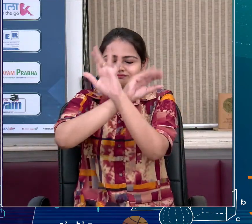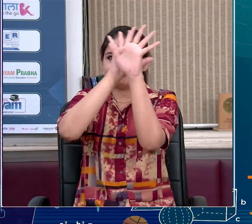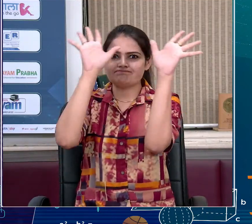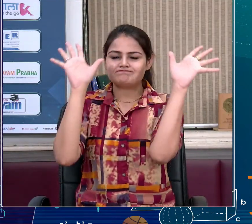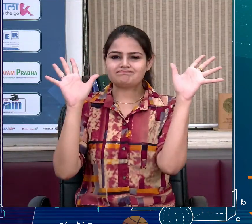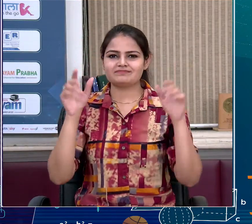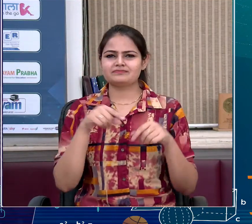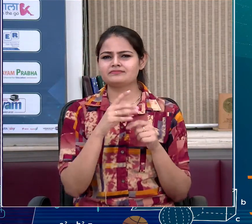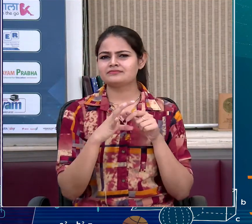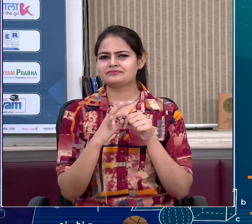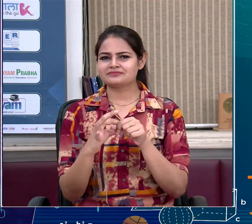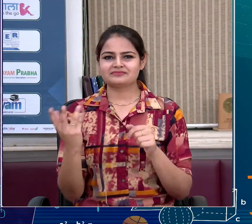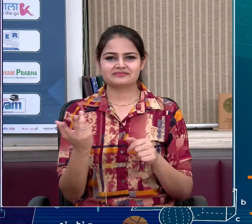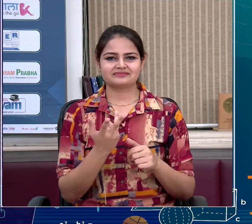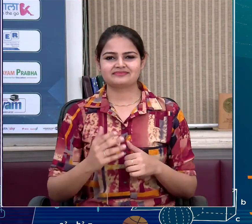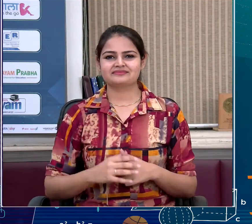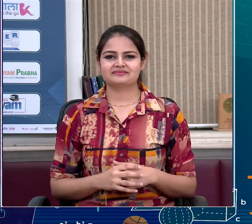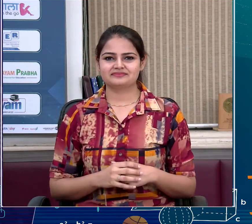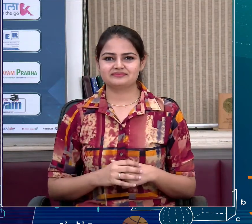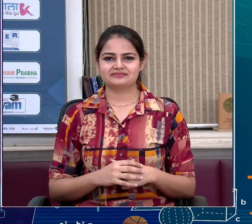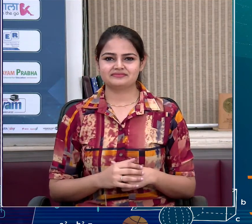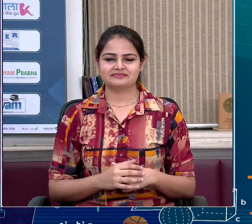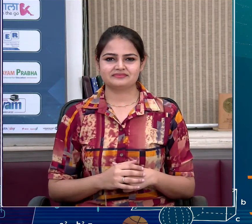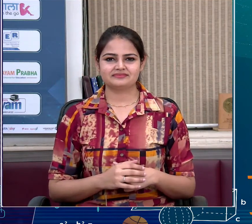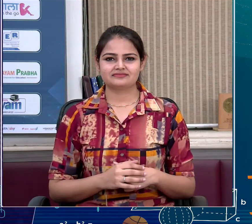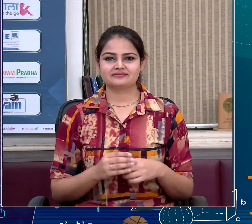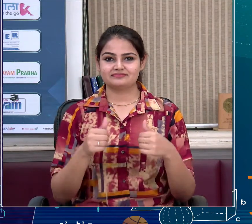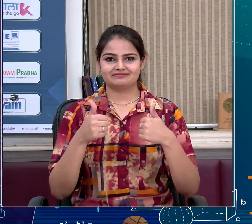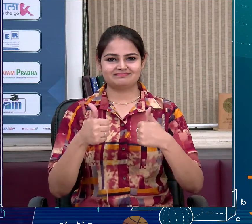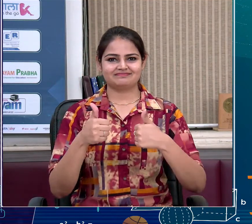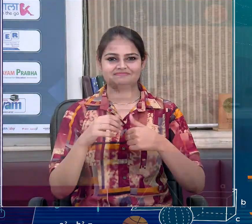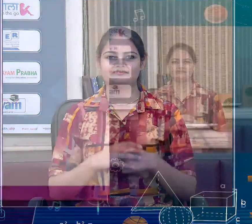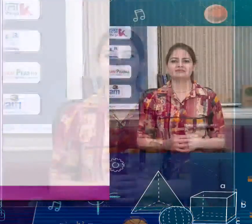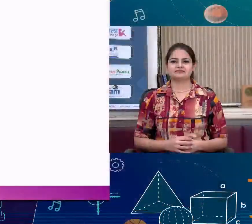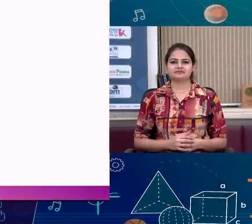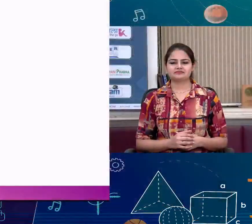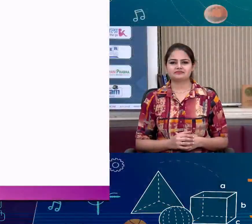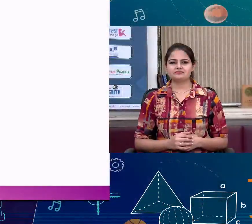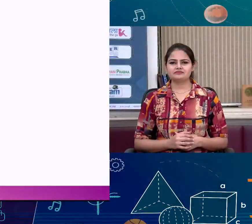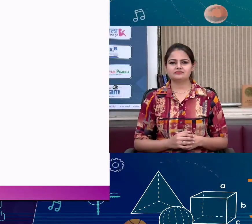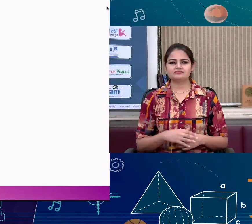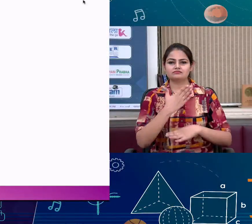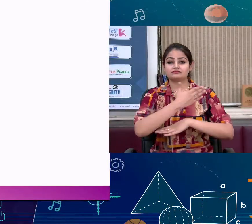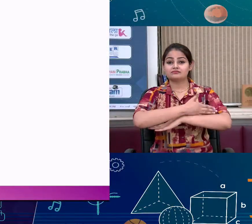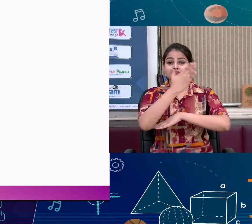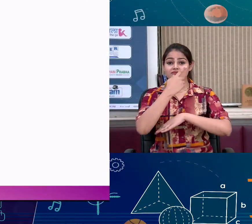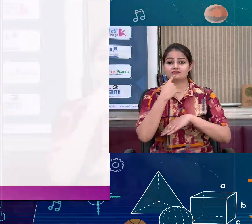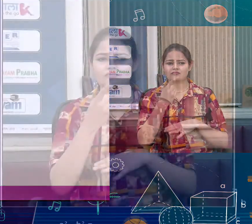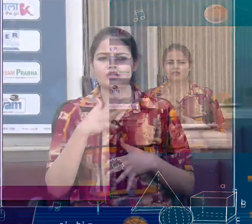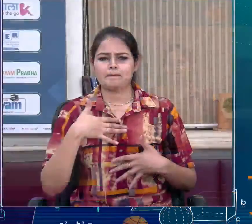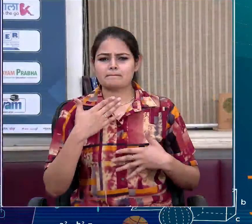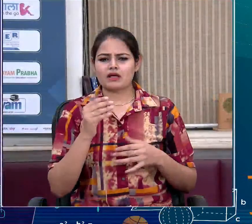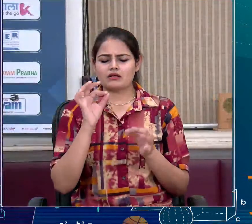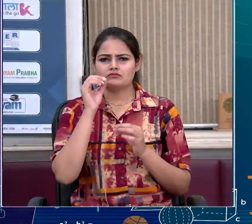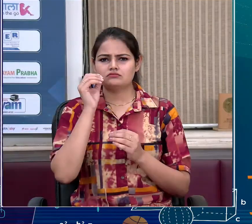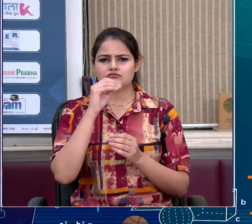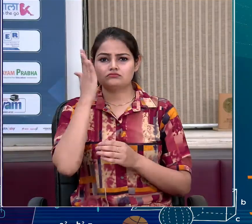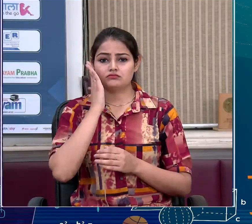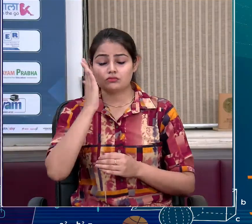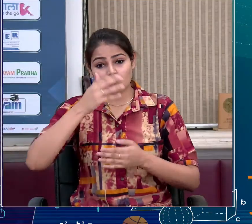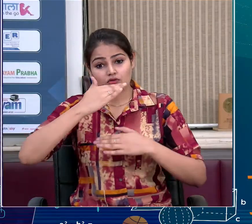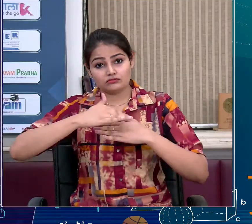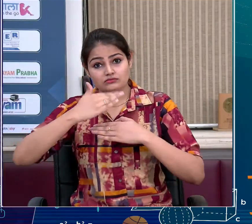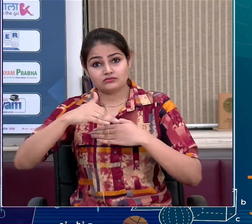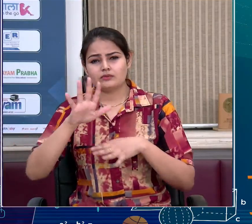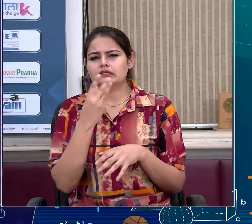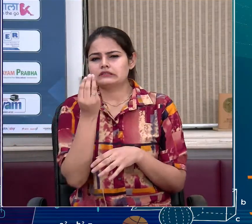do. All right. Now let's look. Mrs. Banerjee, before we move further, I would like to ask you